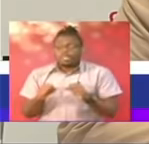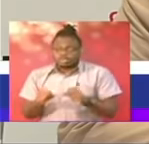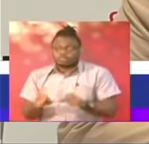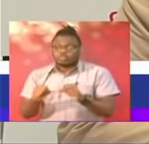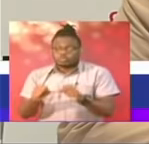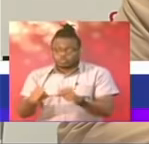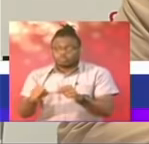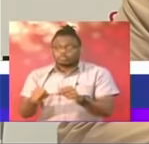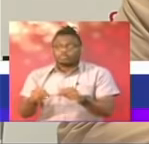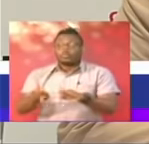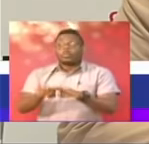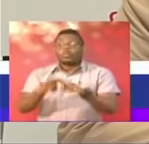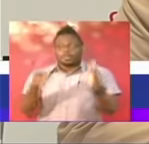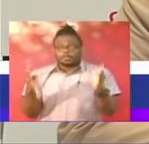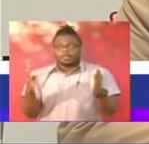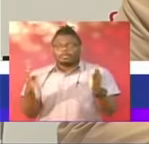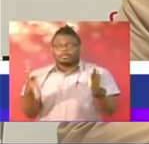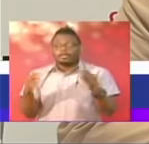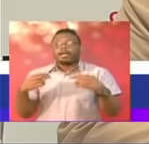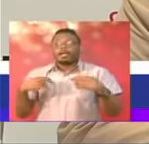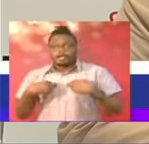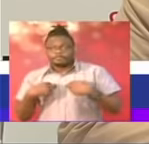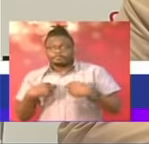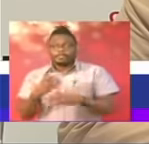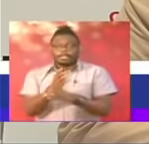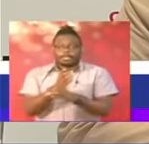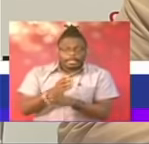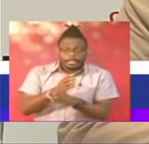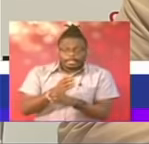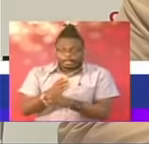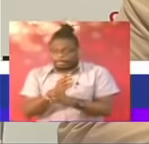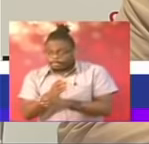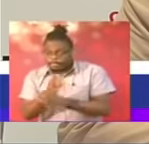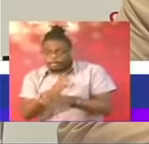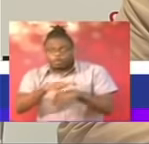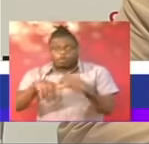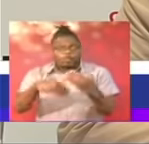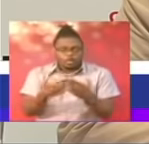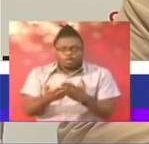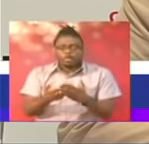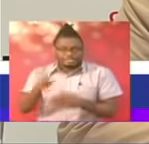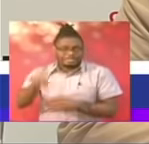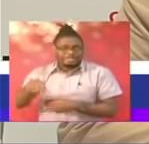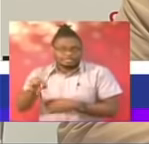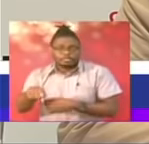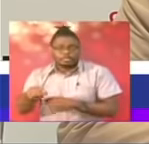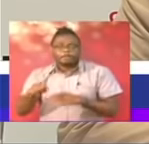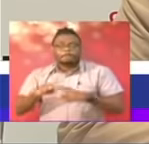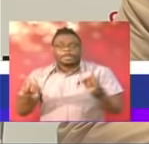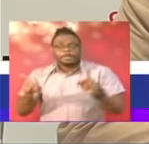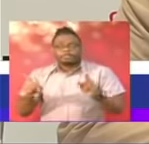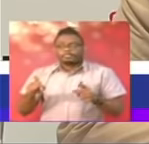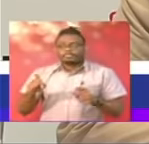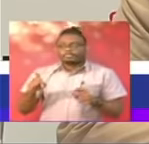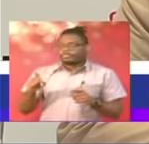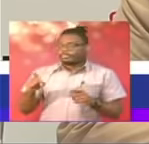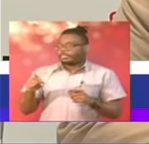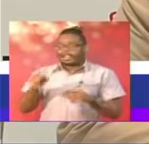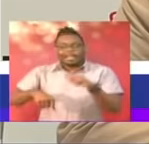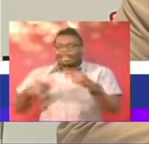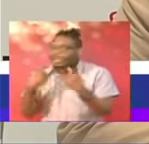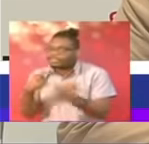and to provide care and healthcare to those who are seeking it. While I cannot respond directly to the